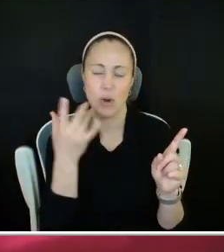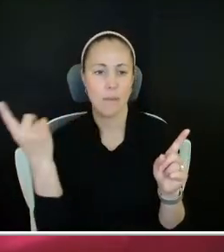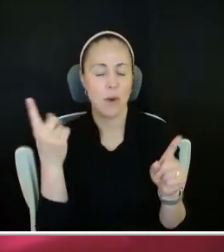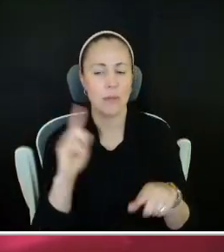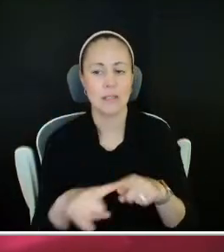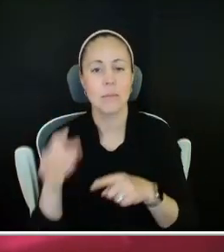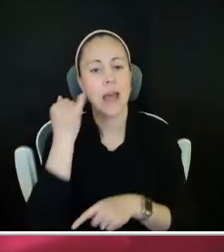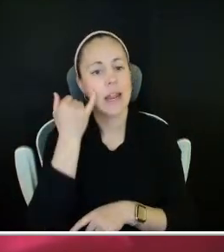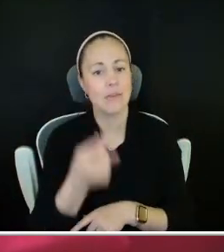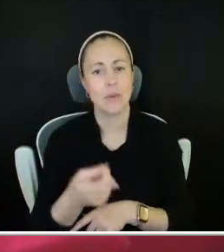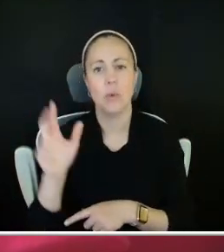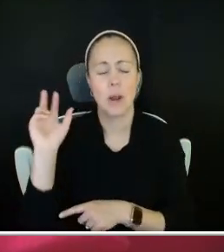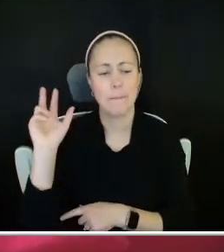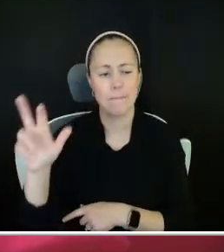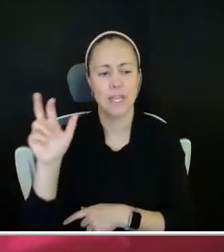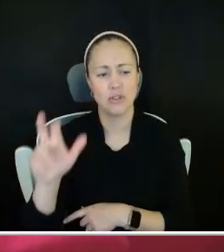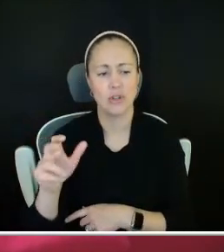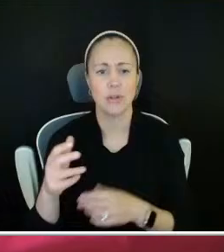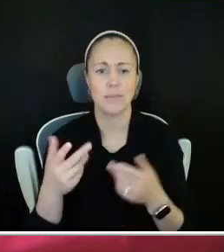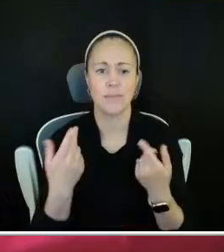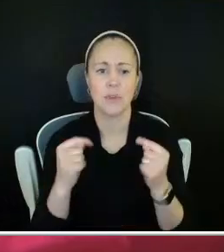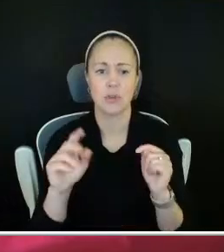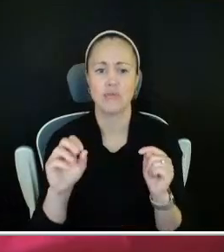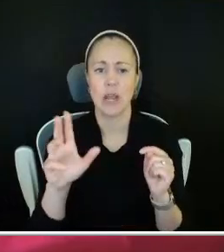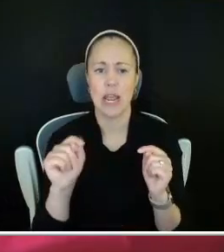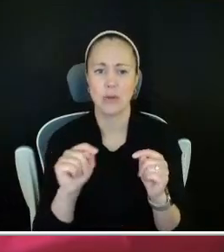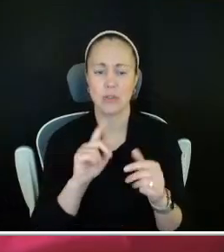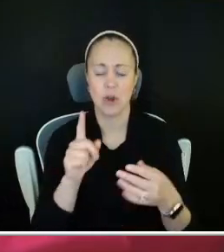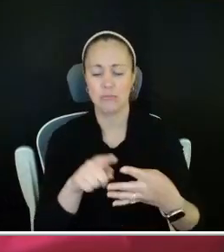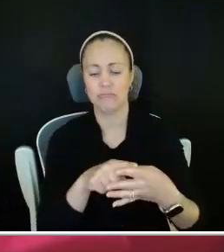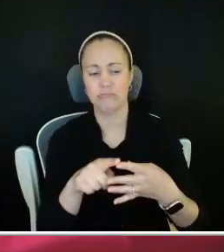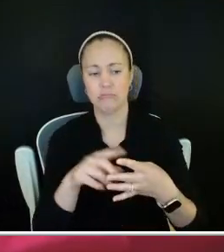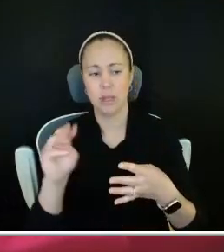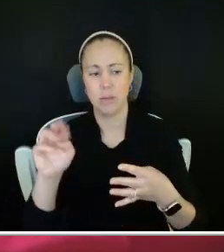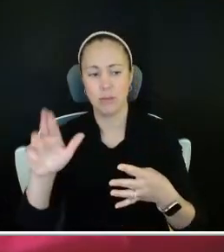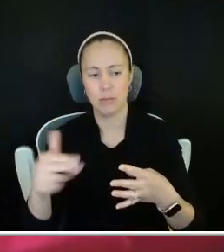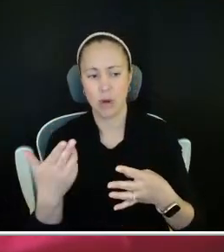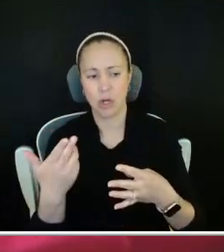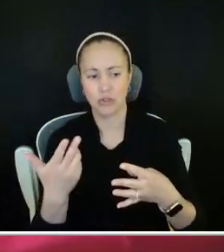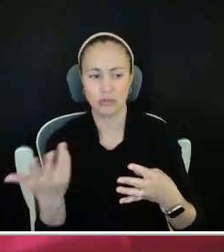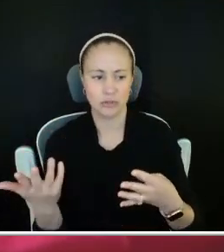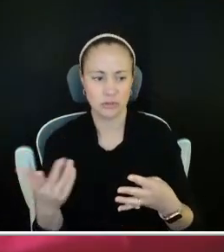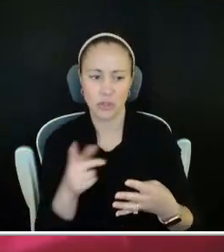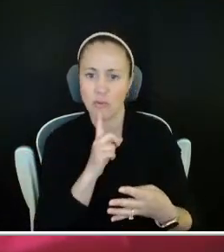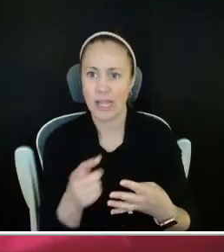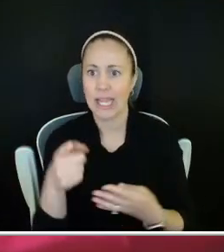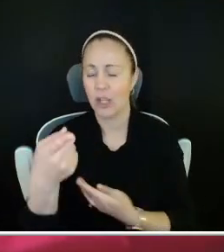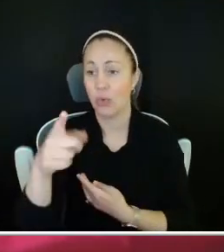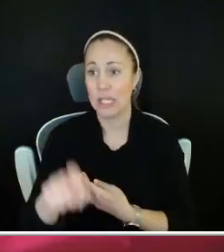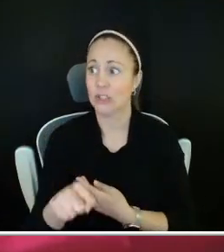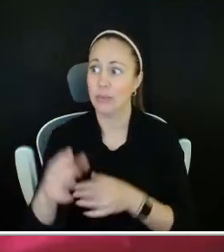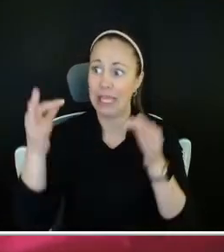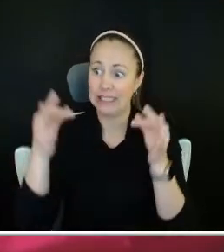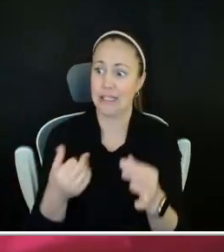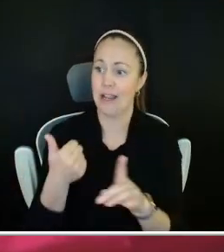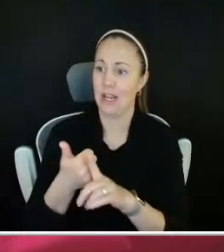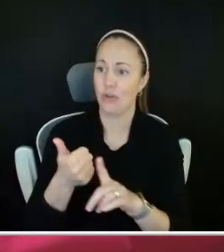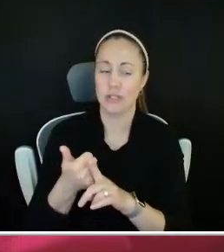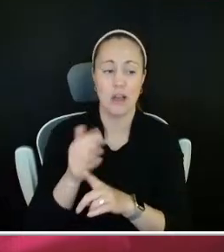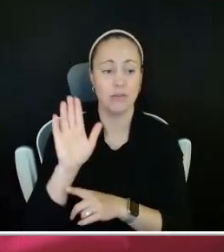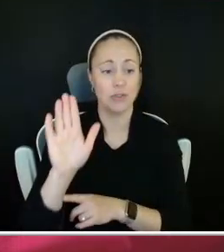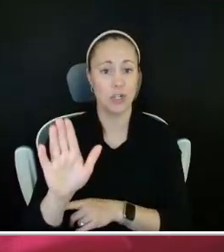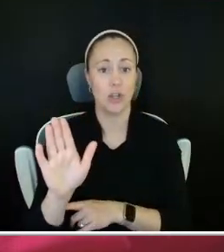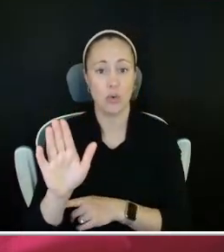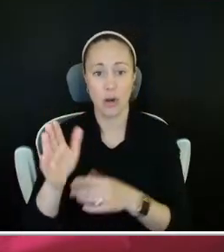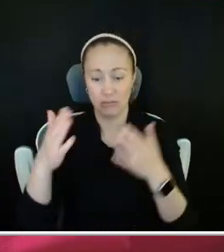your tryouts are the first week of March. So you need to be really dedicating yourself to your kinetic